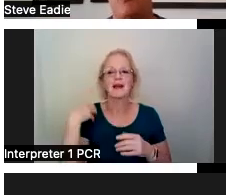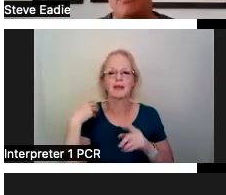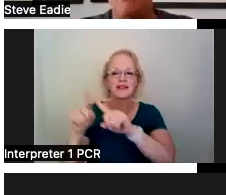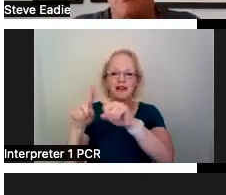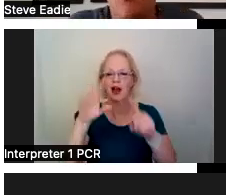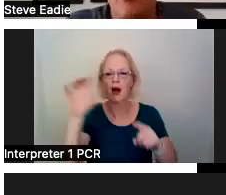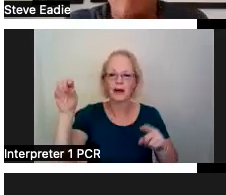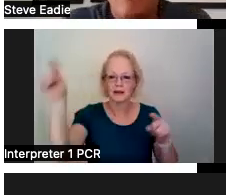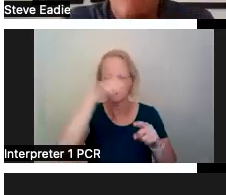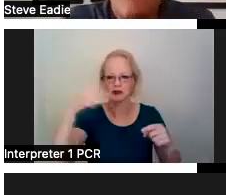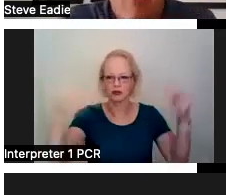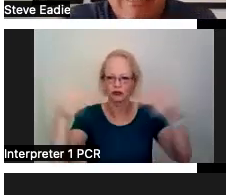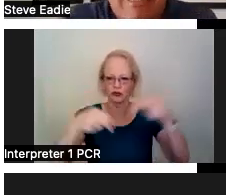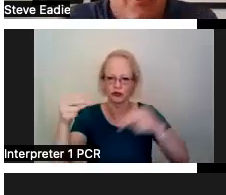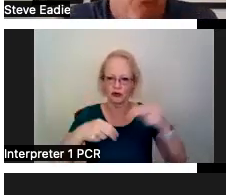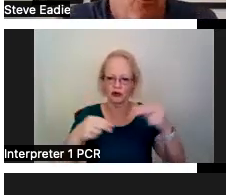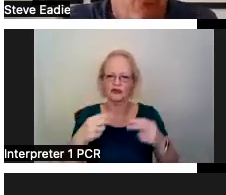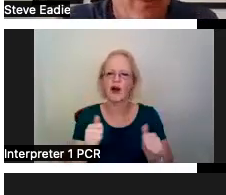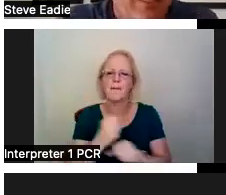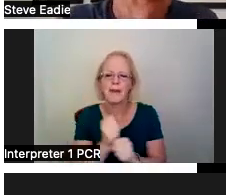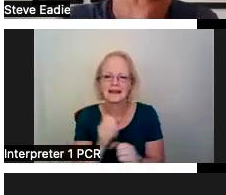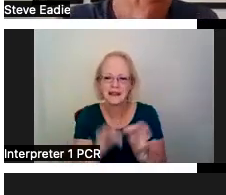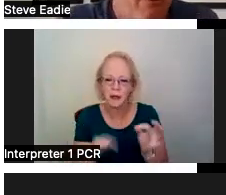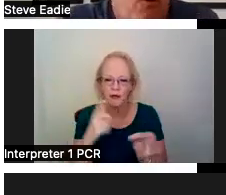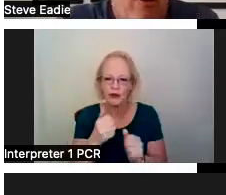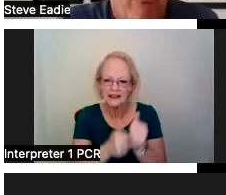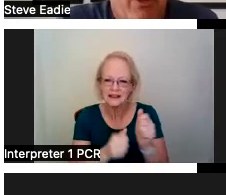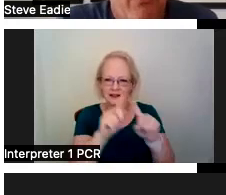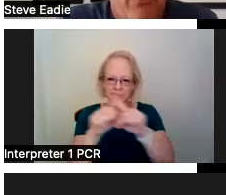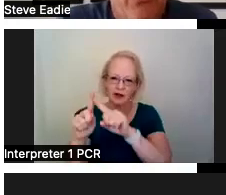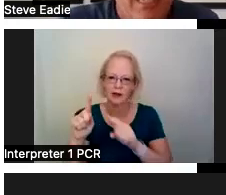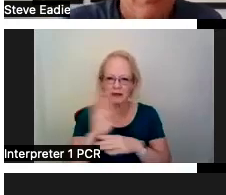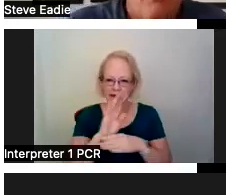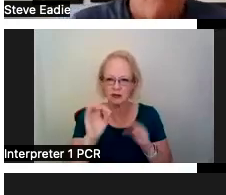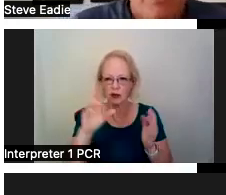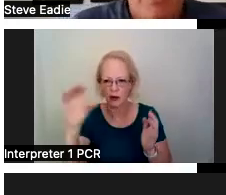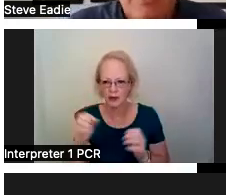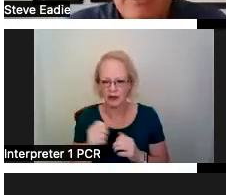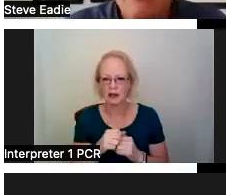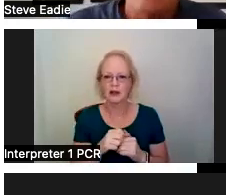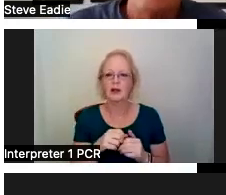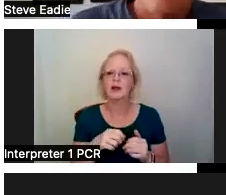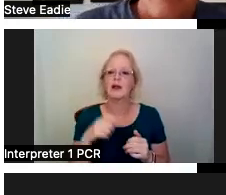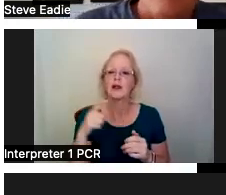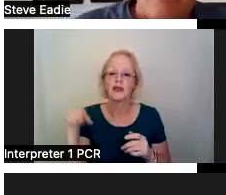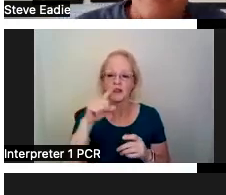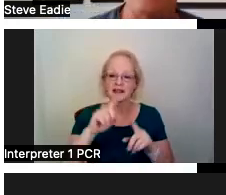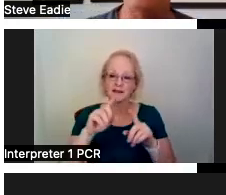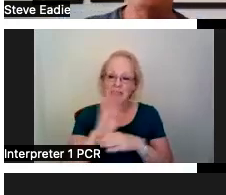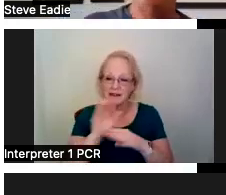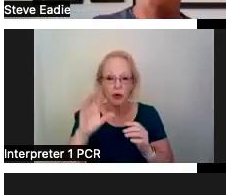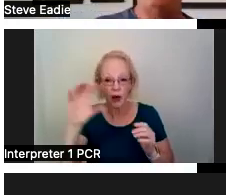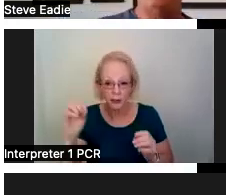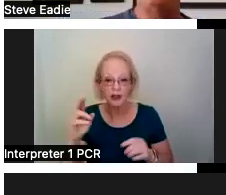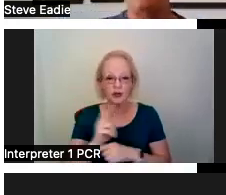possible for each employer. We're trying to get to the point where the employer really views the ICPP in the same light as